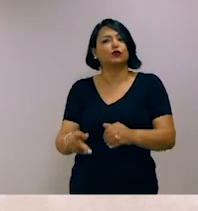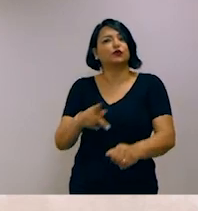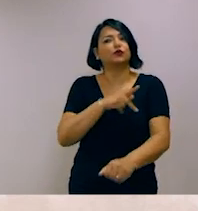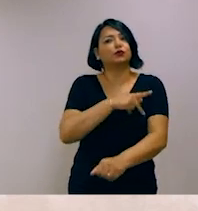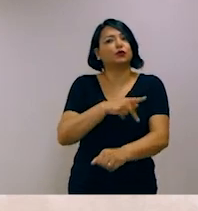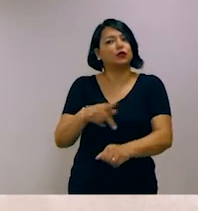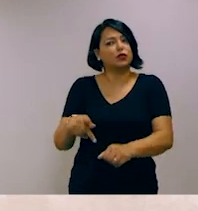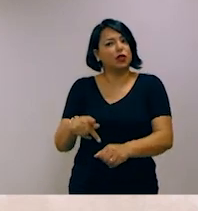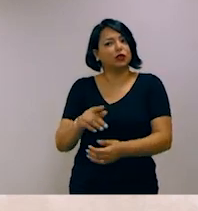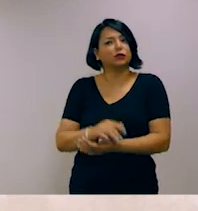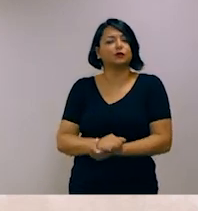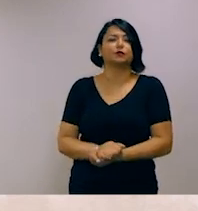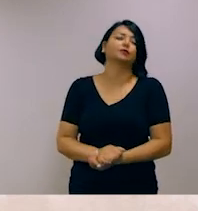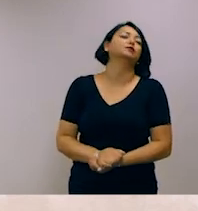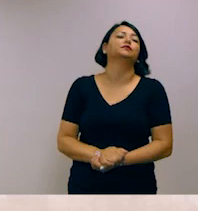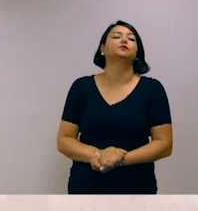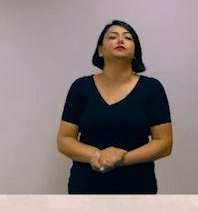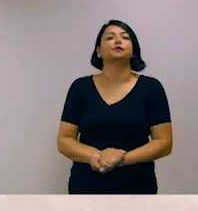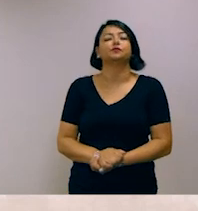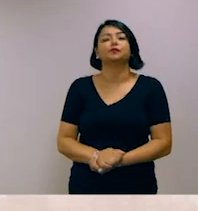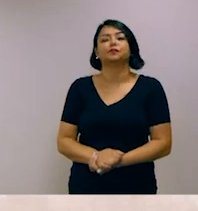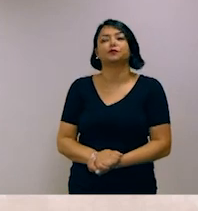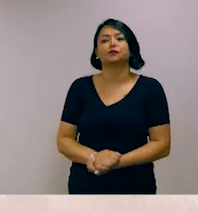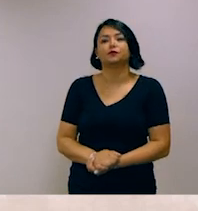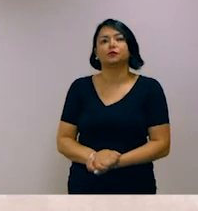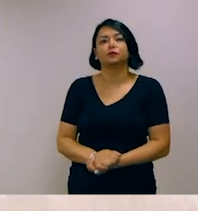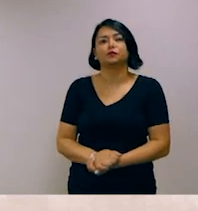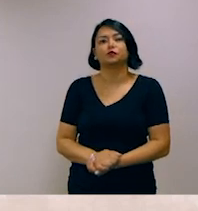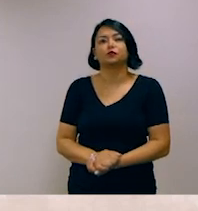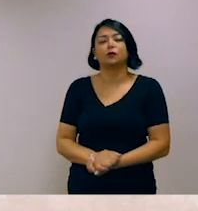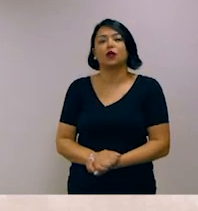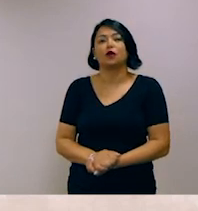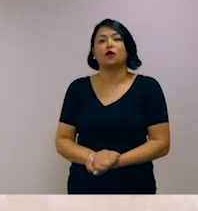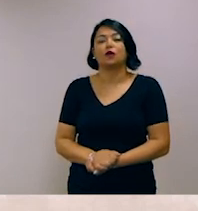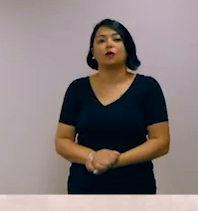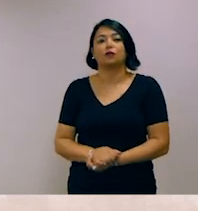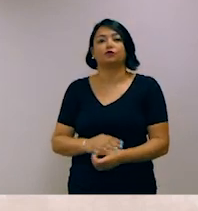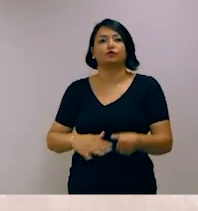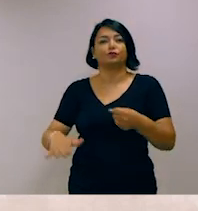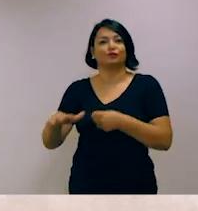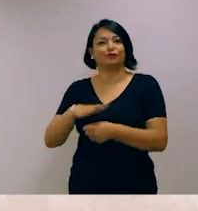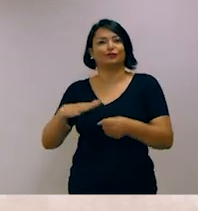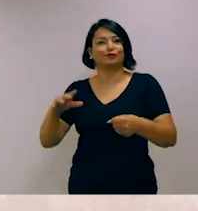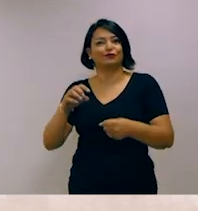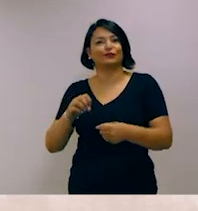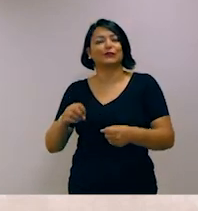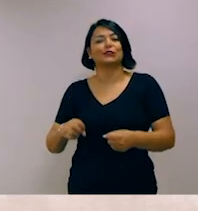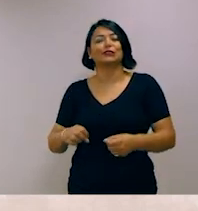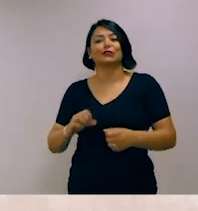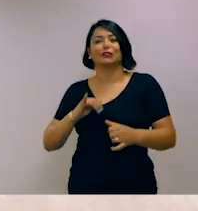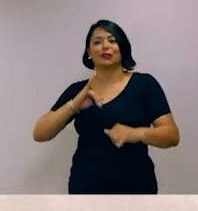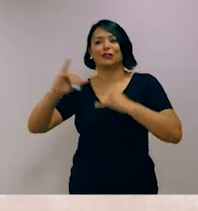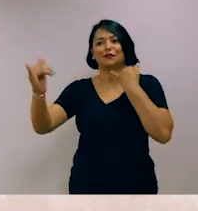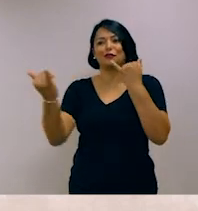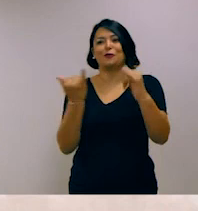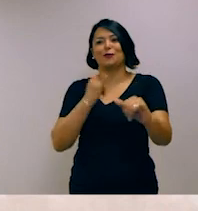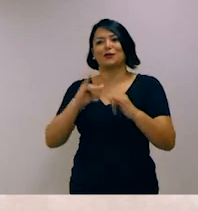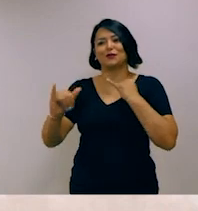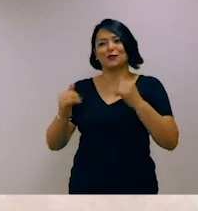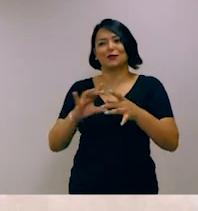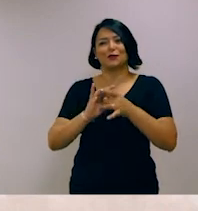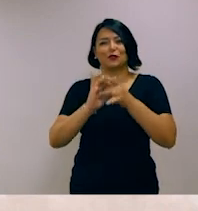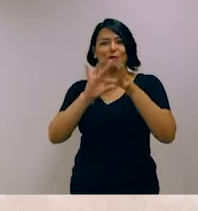for this solution. So we need to enrich the data that is available, and